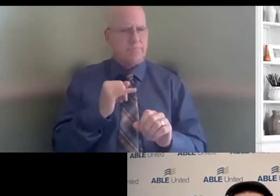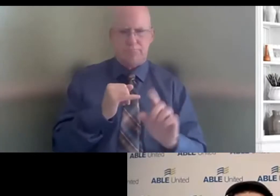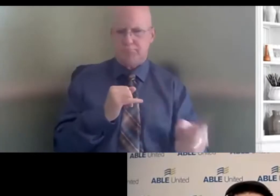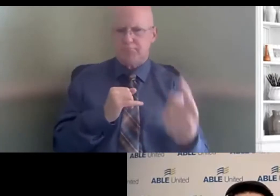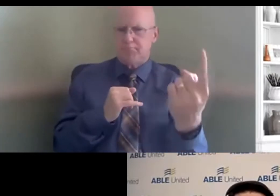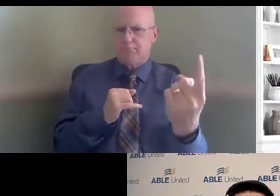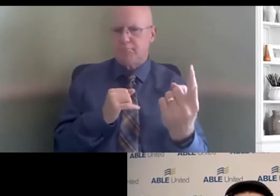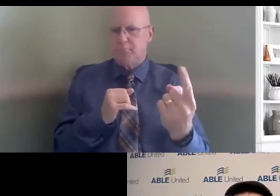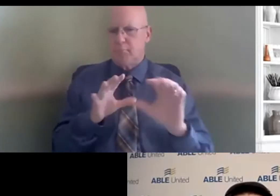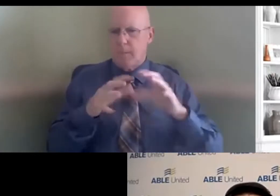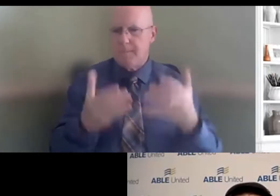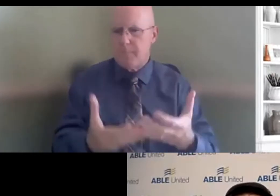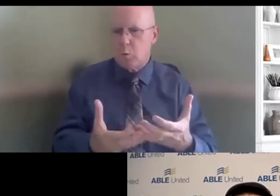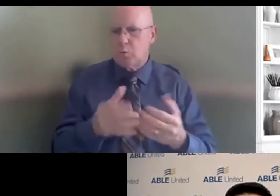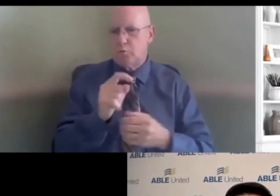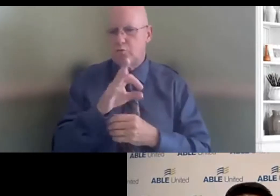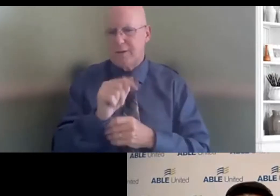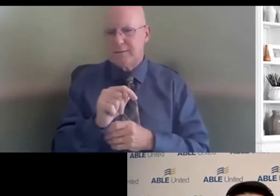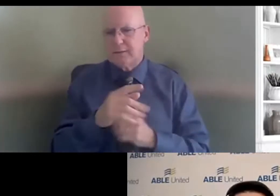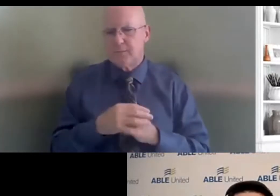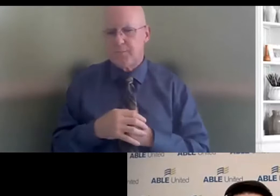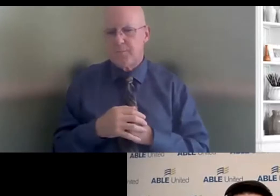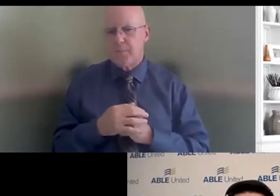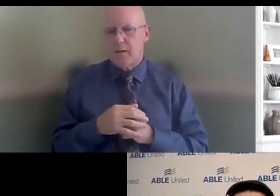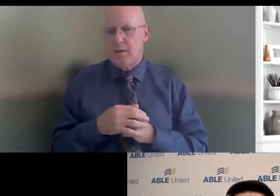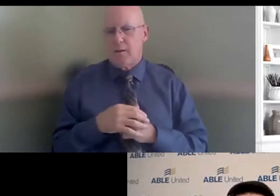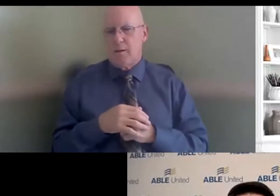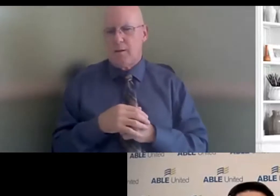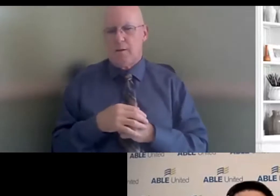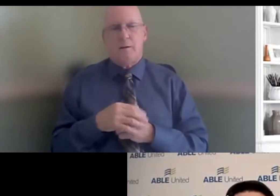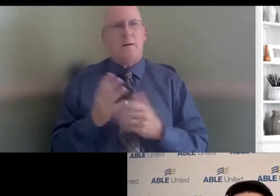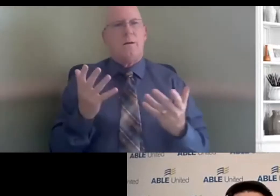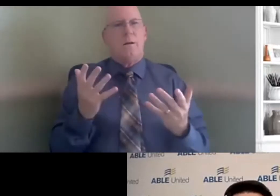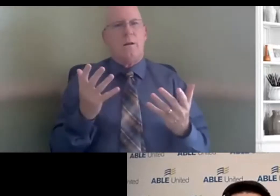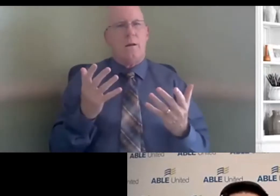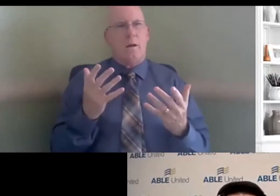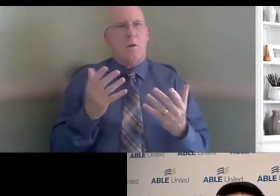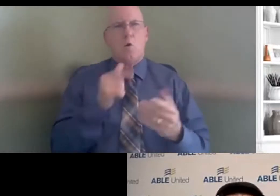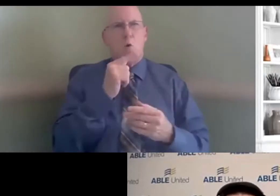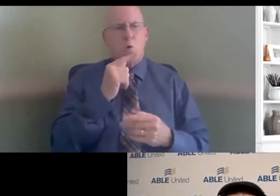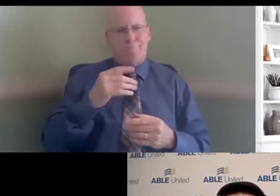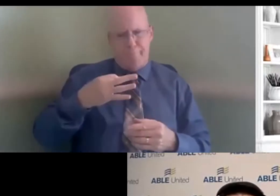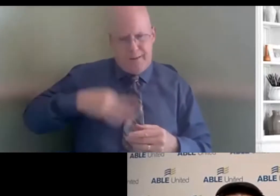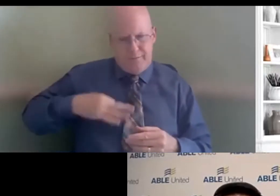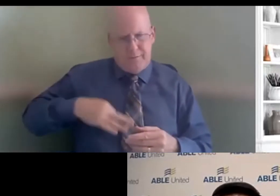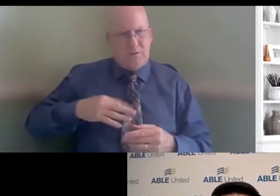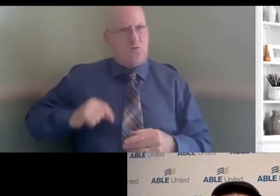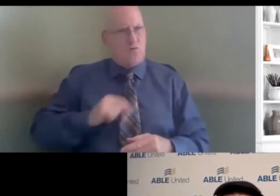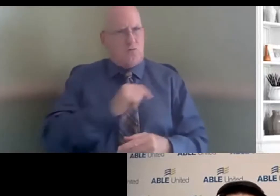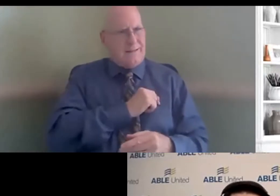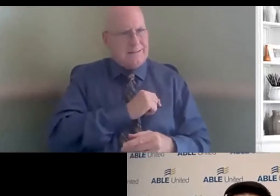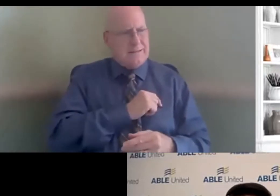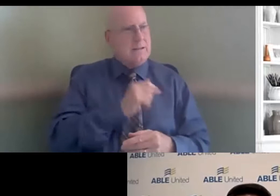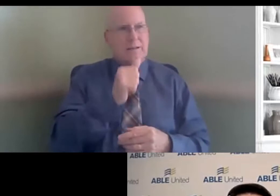pooled trust. Who's contributing to that trust and who the beneficiary of that trust is doesn't obviously take the